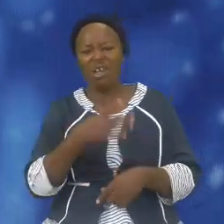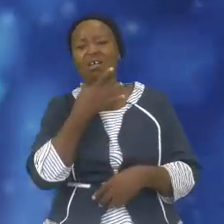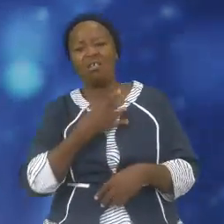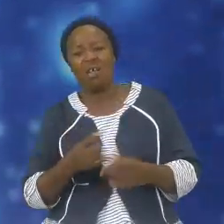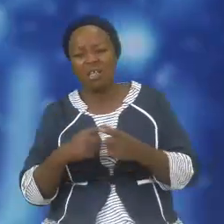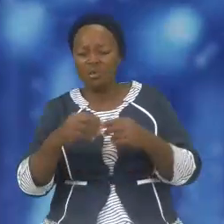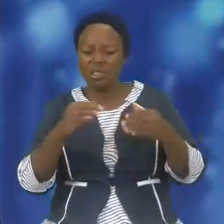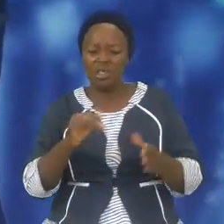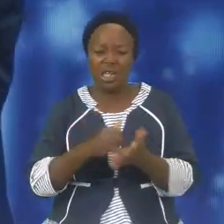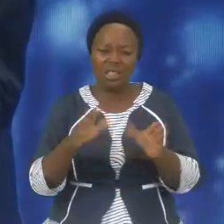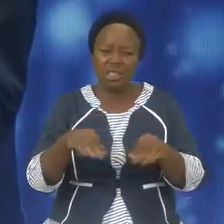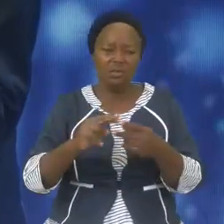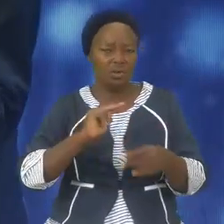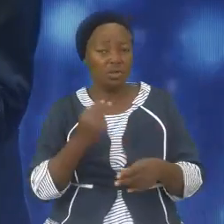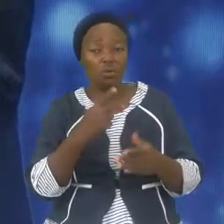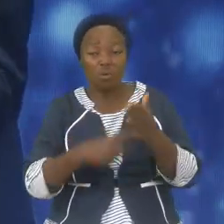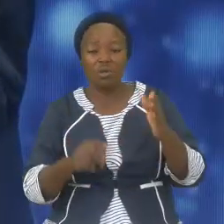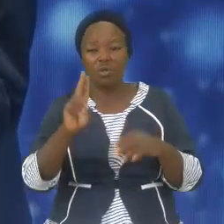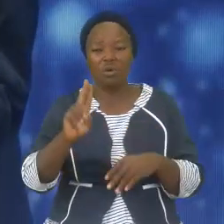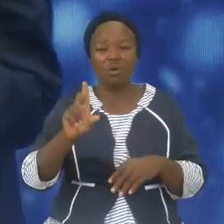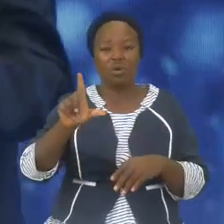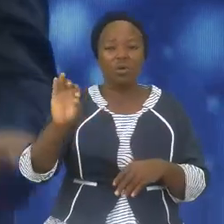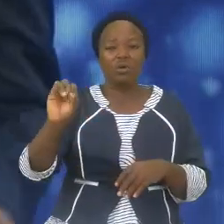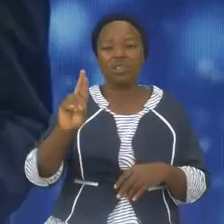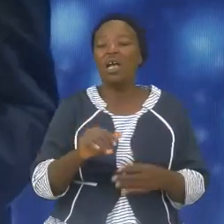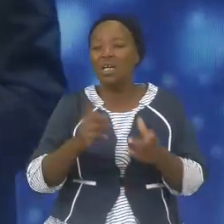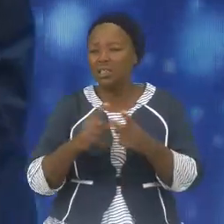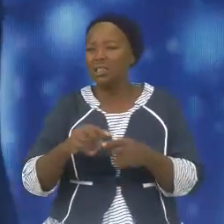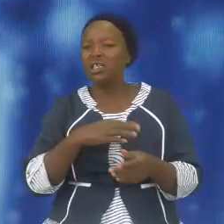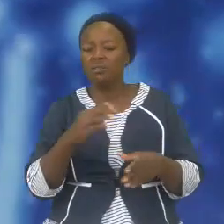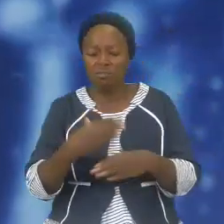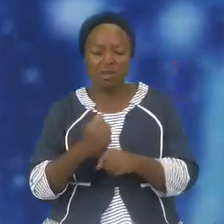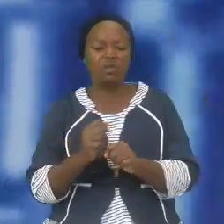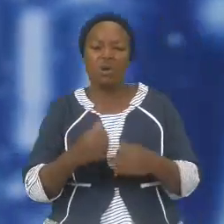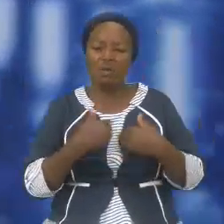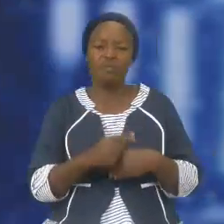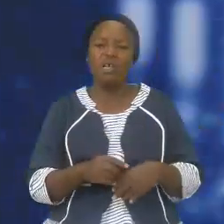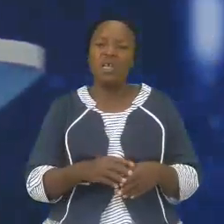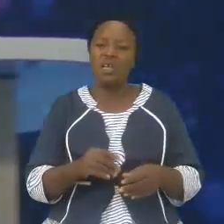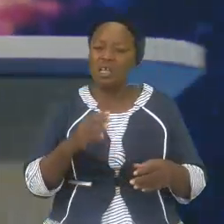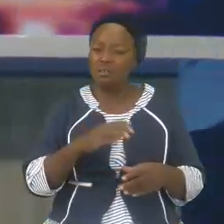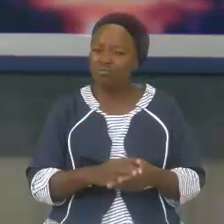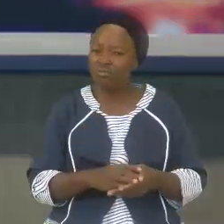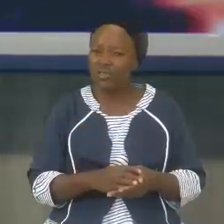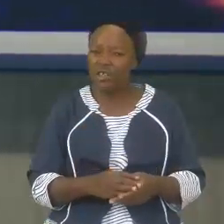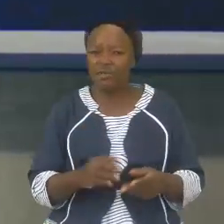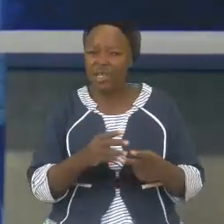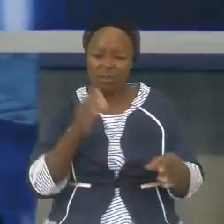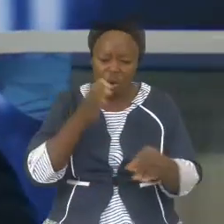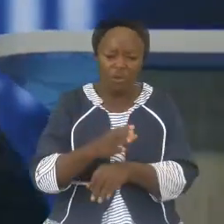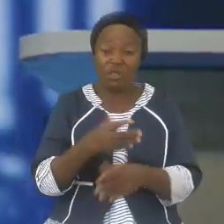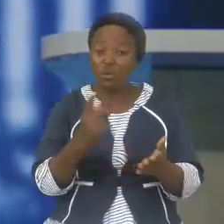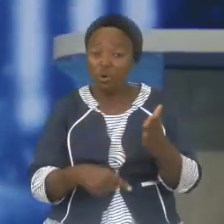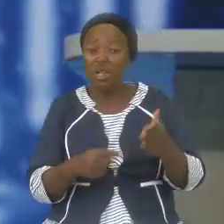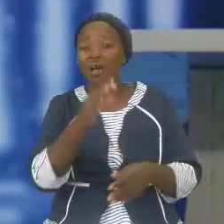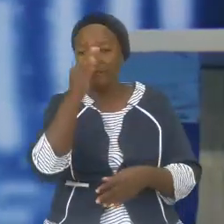go into compulsive fasting. We didn't want to fast, but what can we do? The little child does not have what to eat. Have